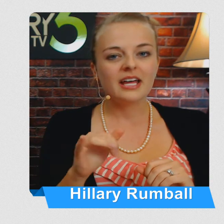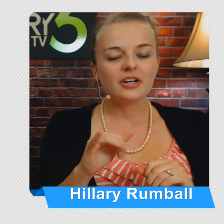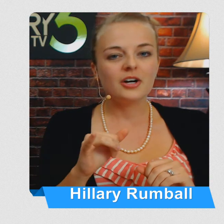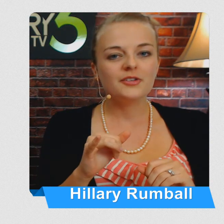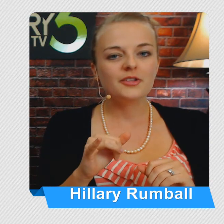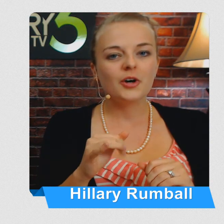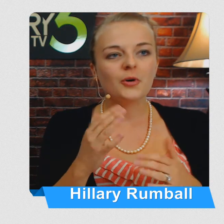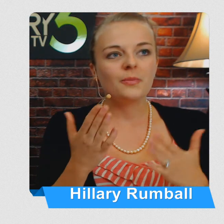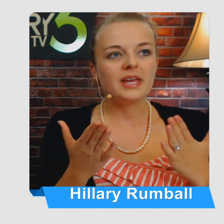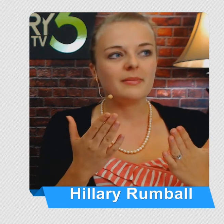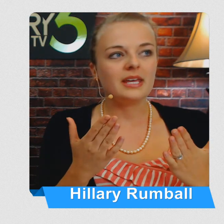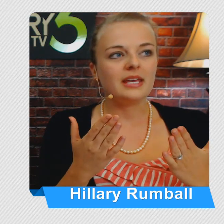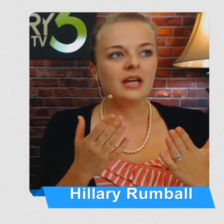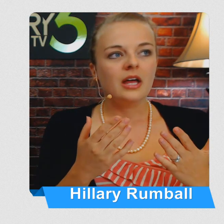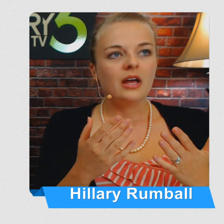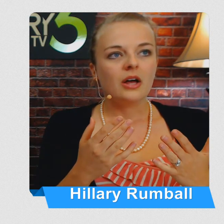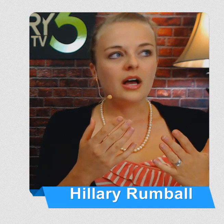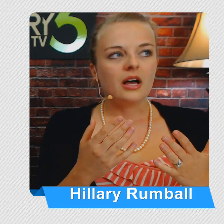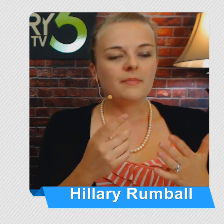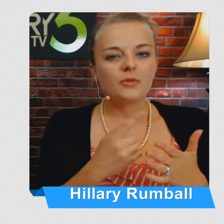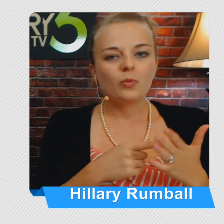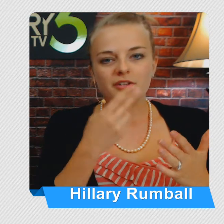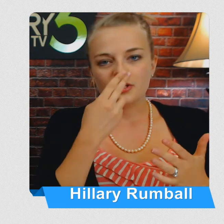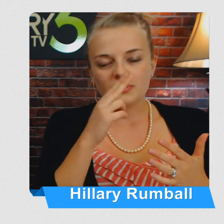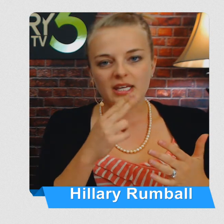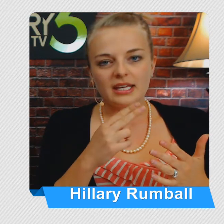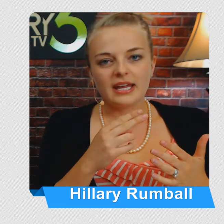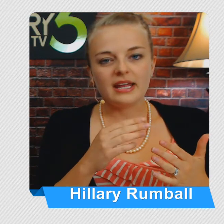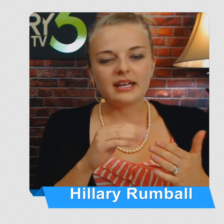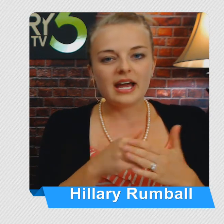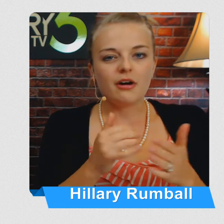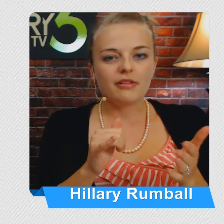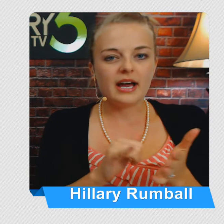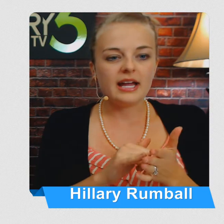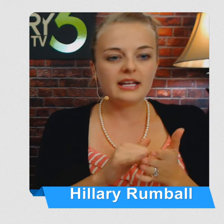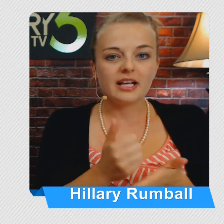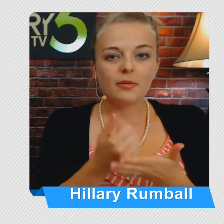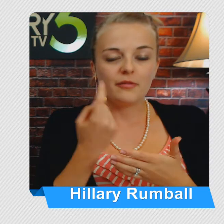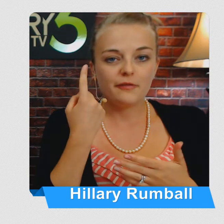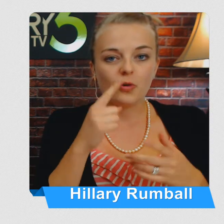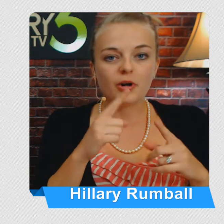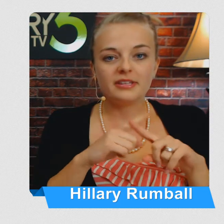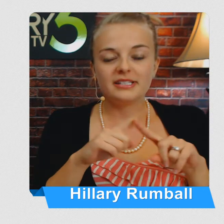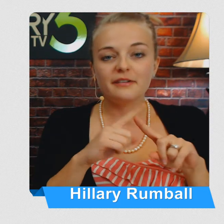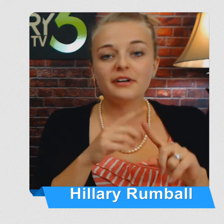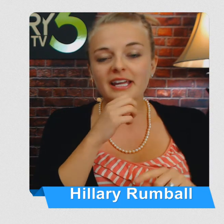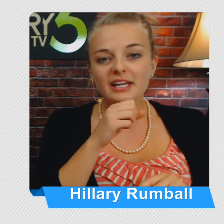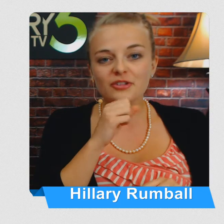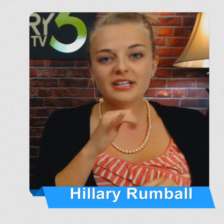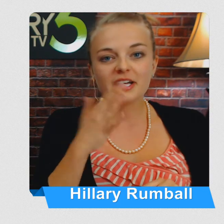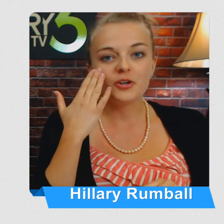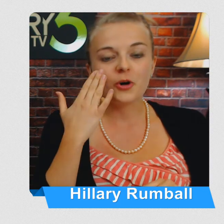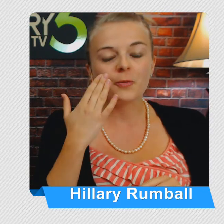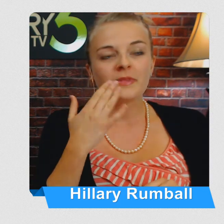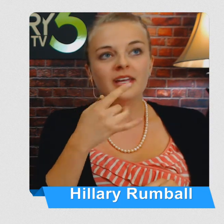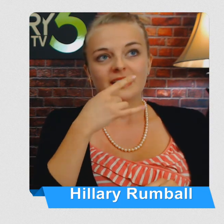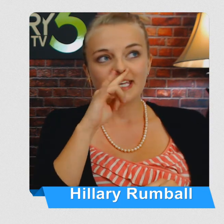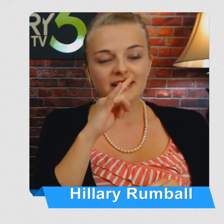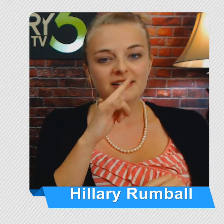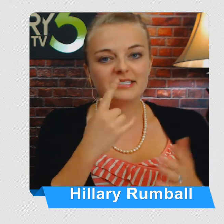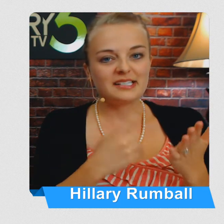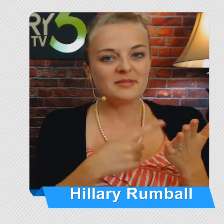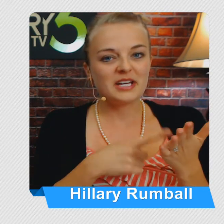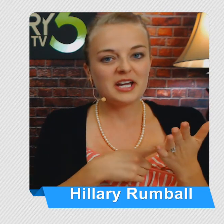and also maybe what's unique and how that is helpful for the different ages. I know